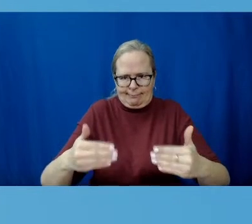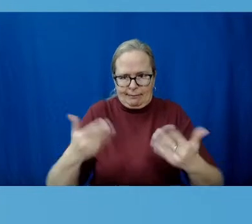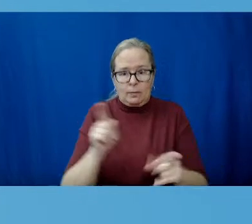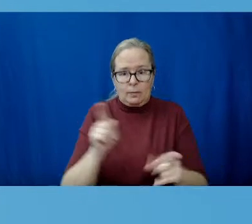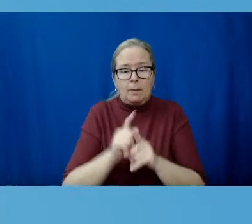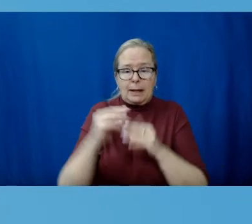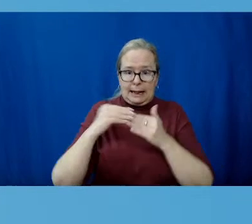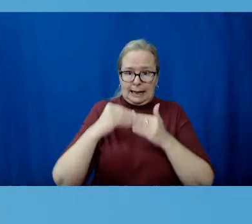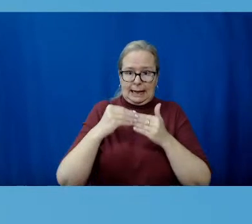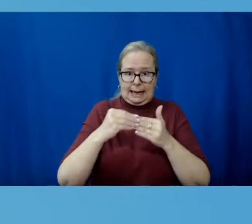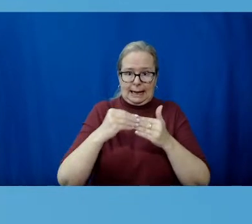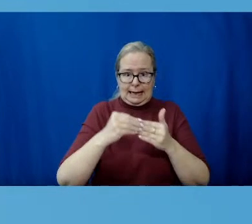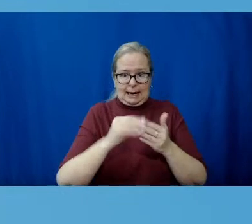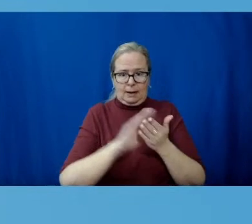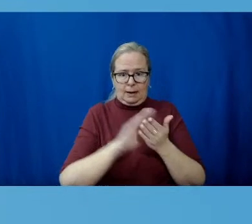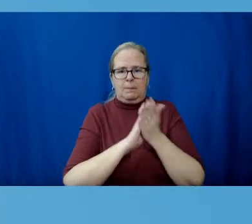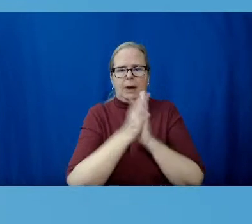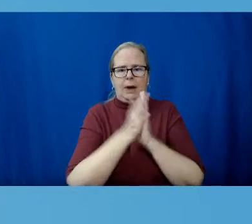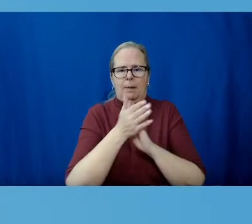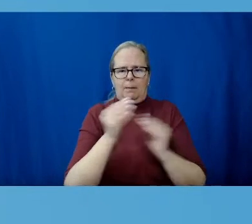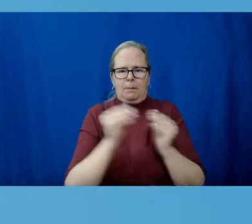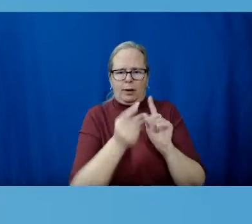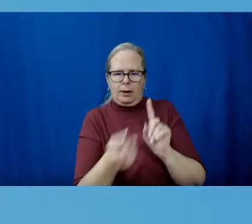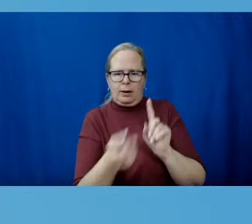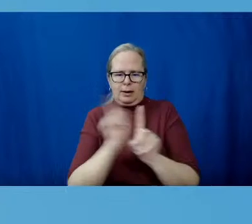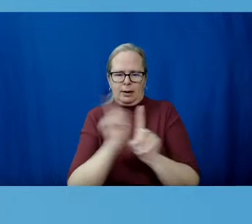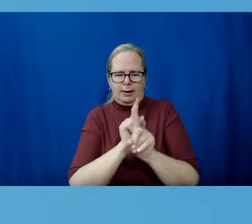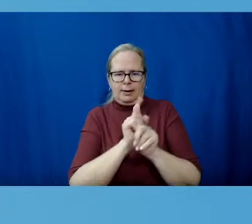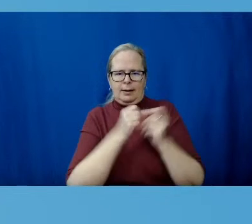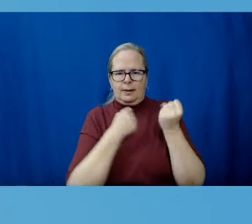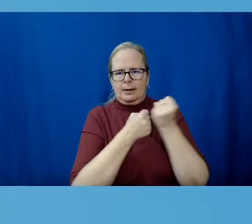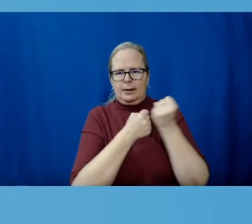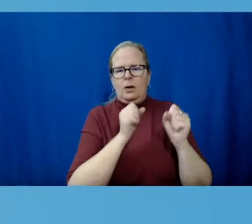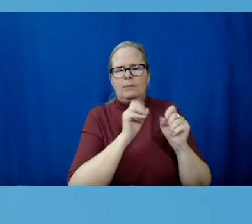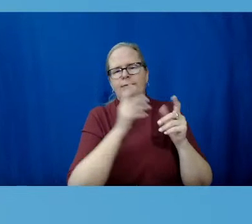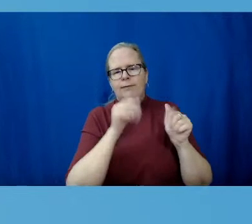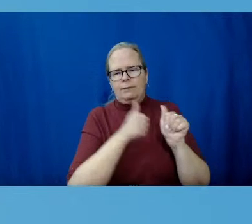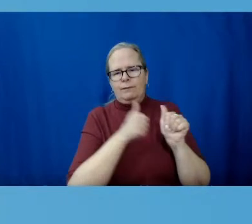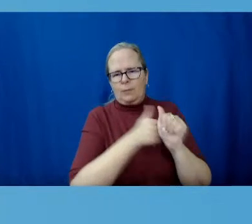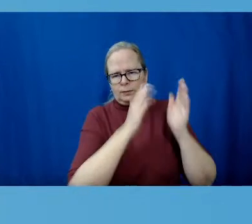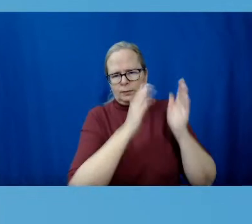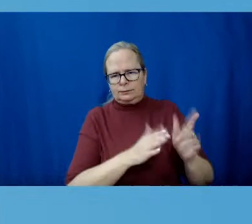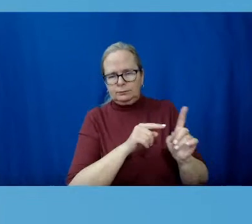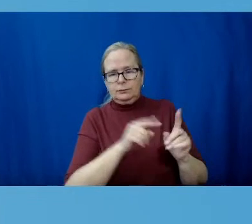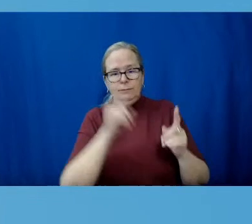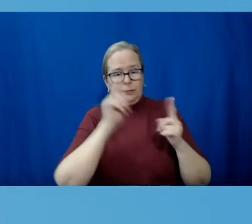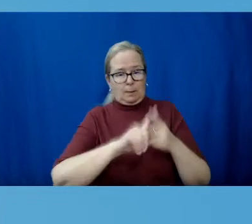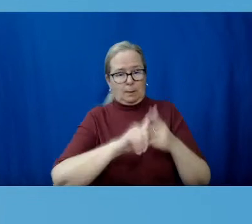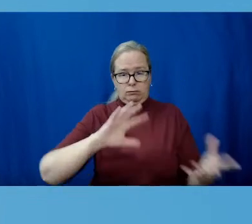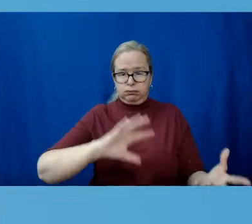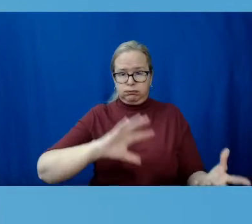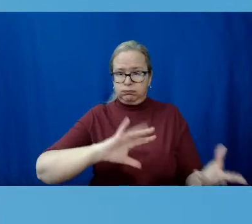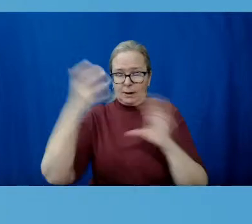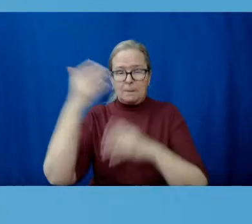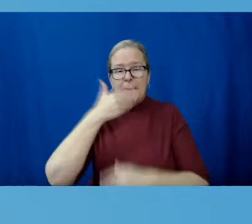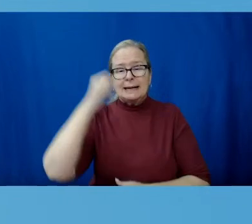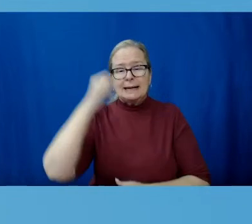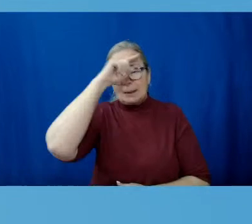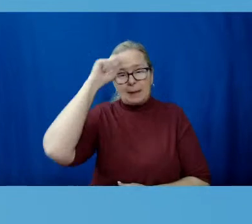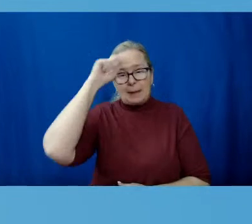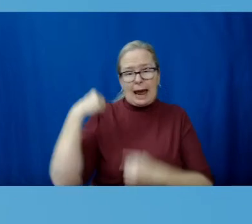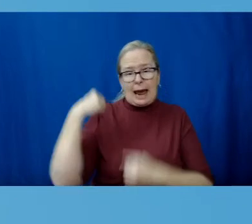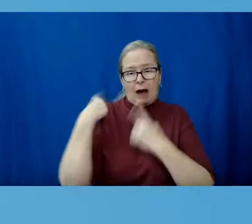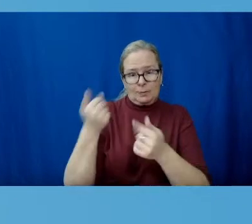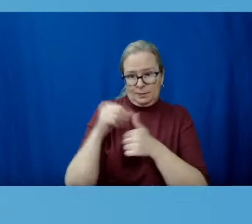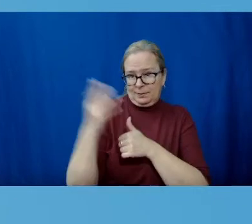some areas. And the best summer ever is an example. But see, Kenney is all about the economy, jobs, and pipelines, whereas the